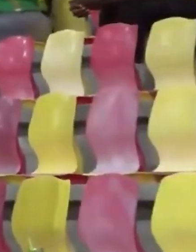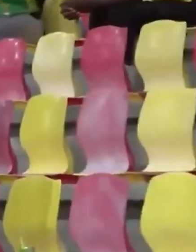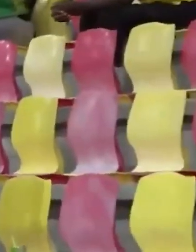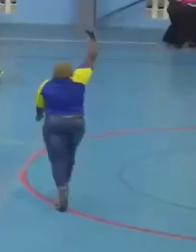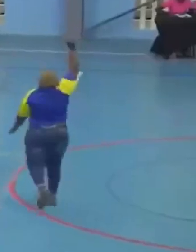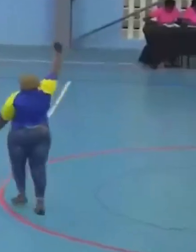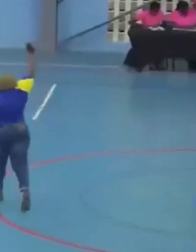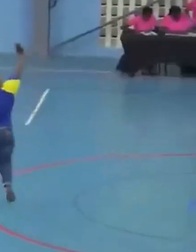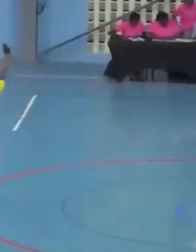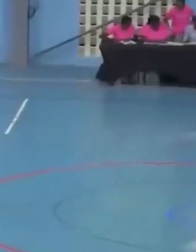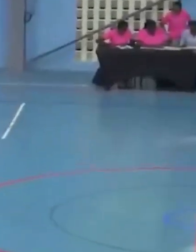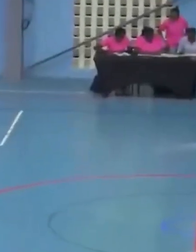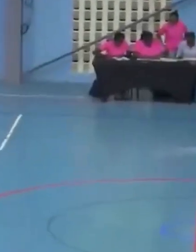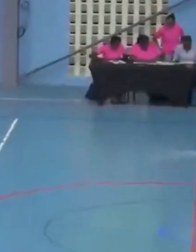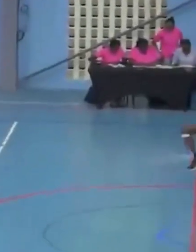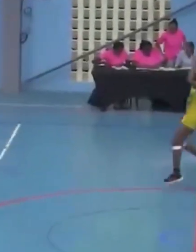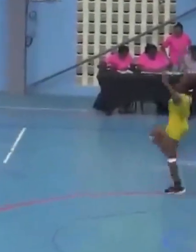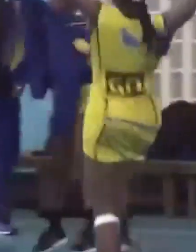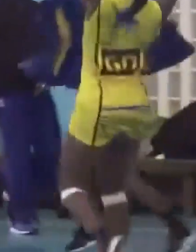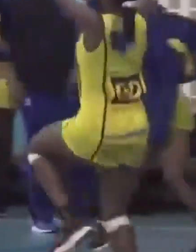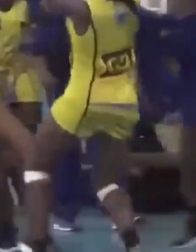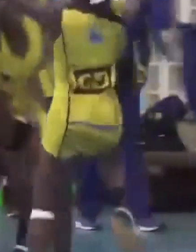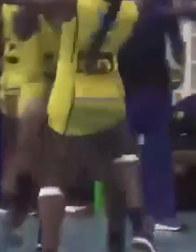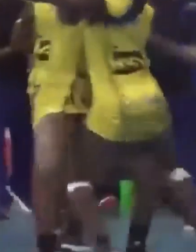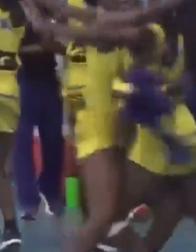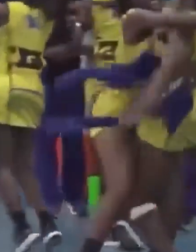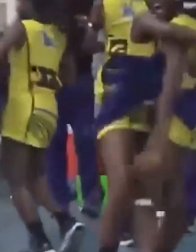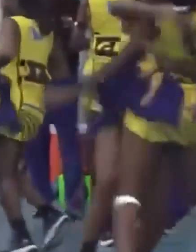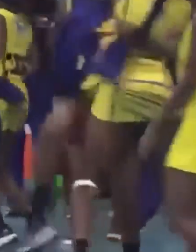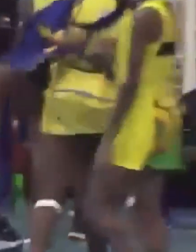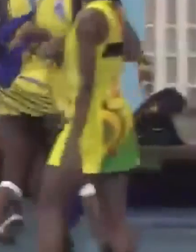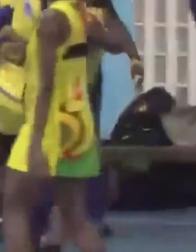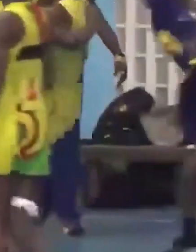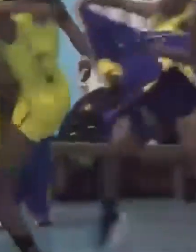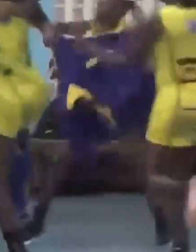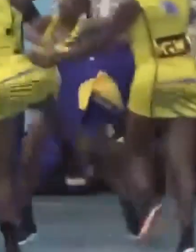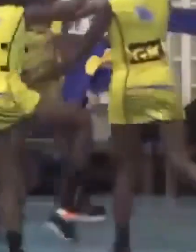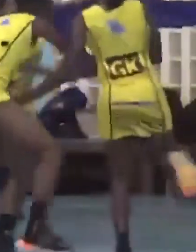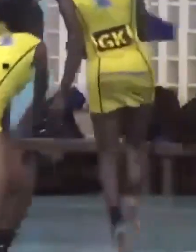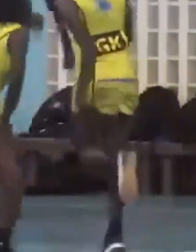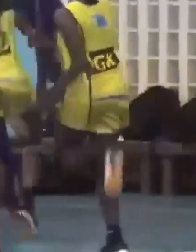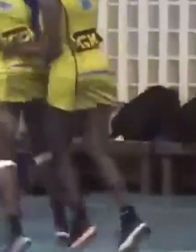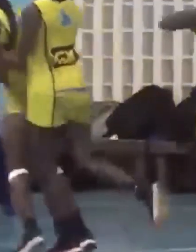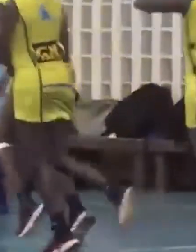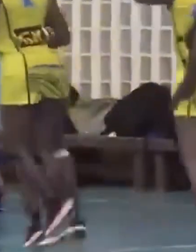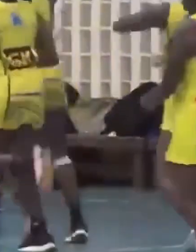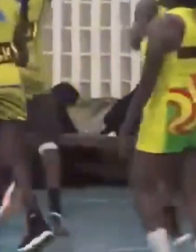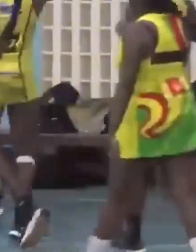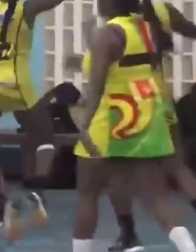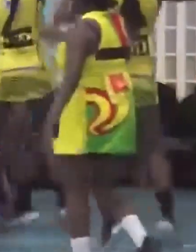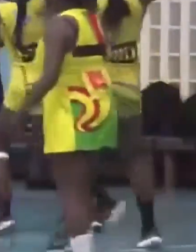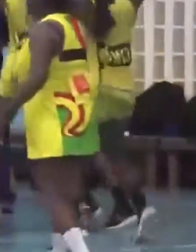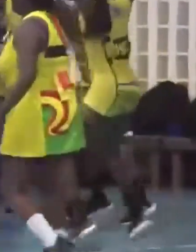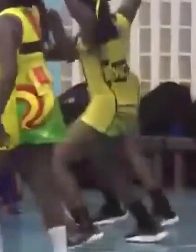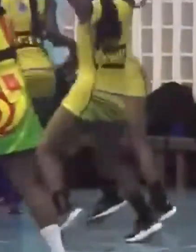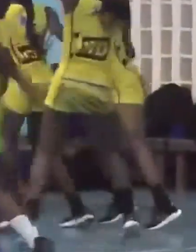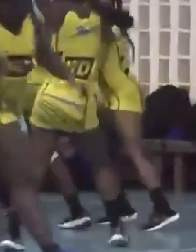Commiserations to Team Grenada on a well thought out once again match. This was the last game, the final